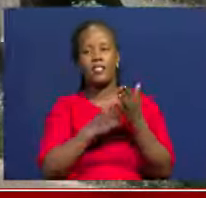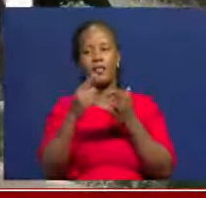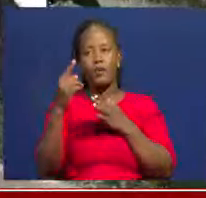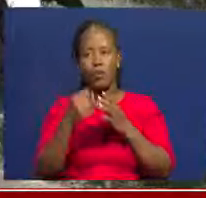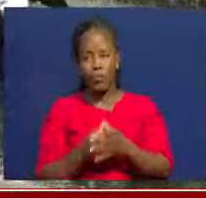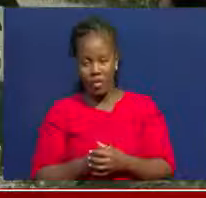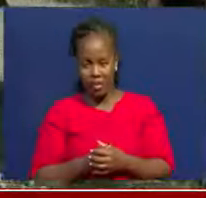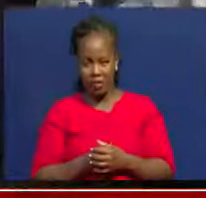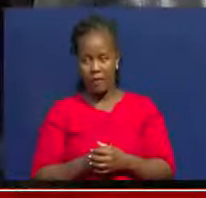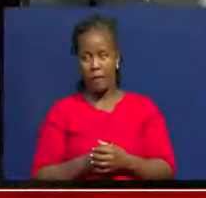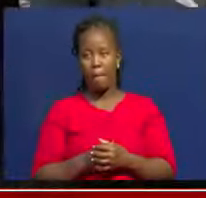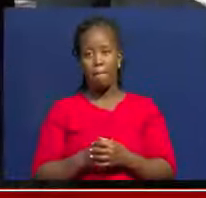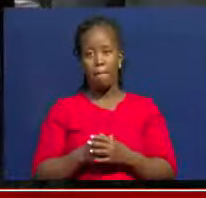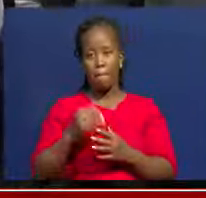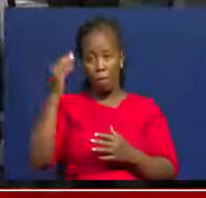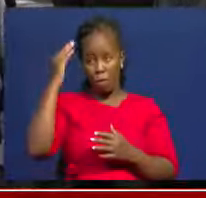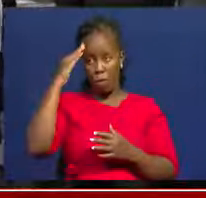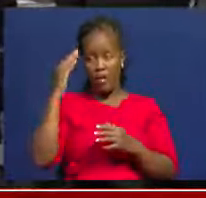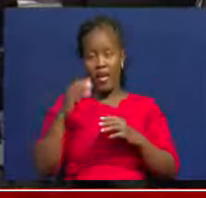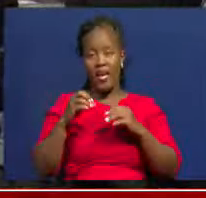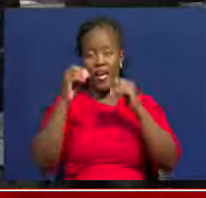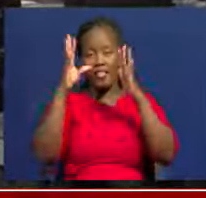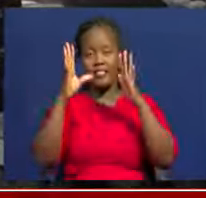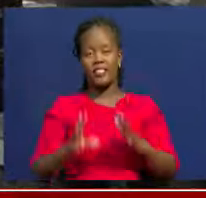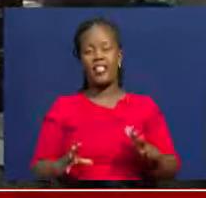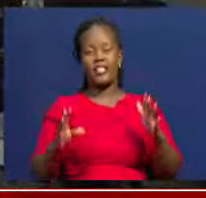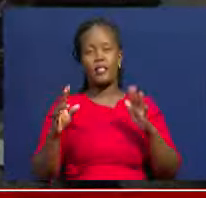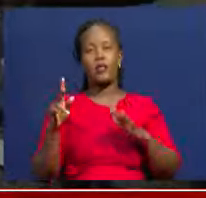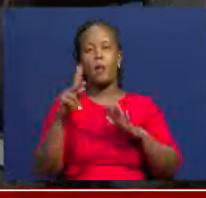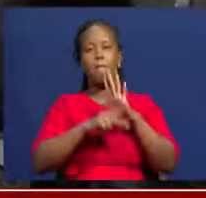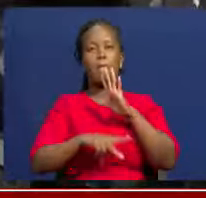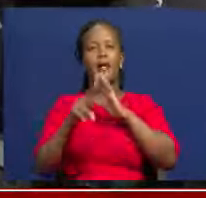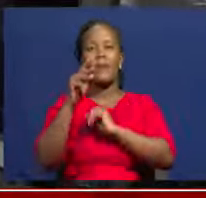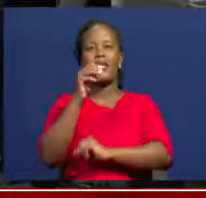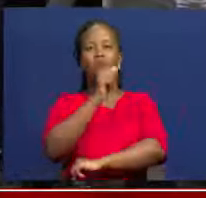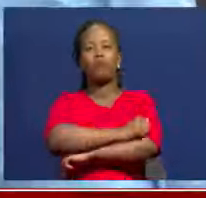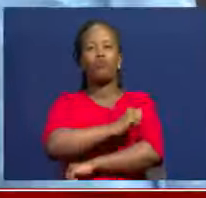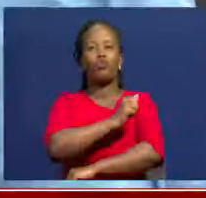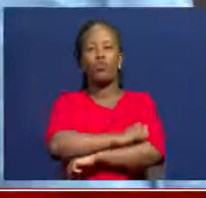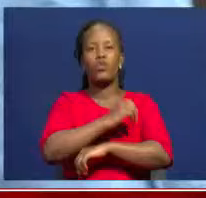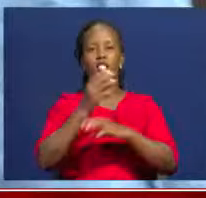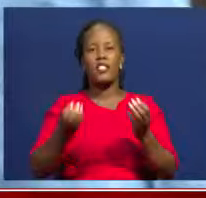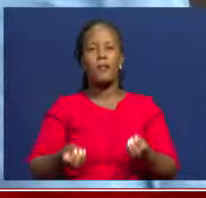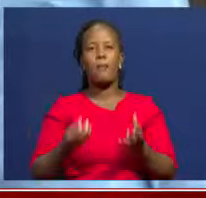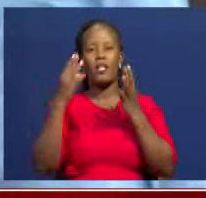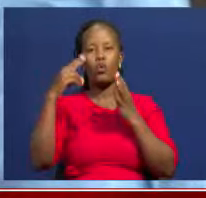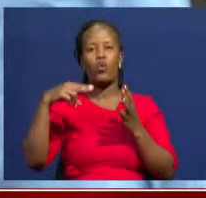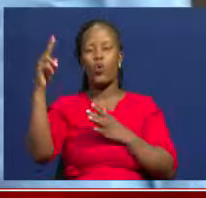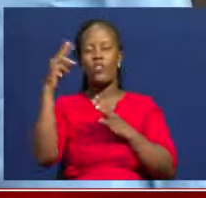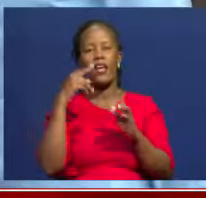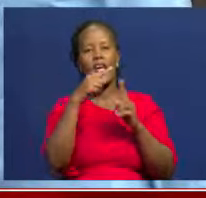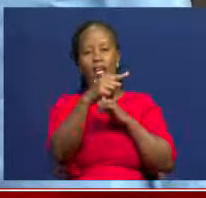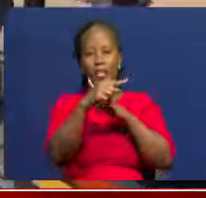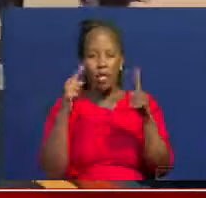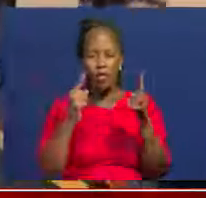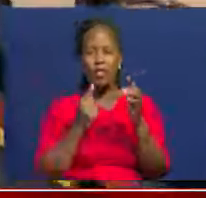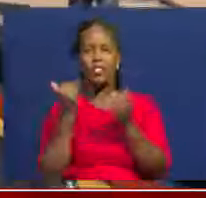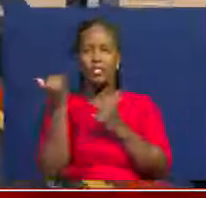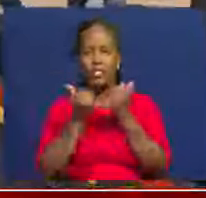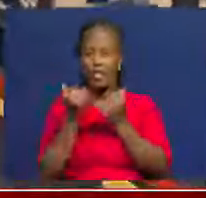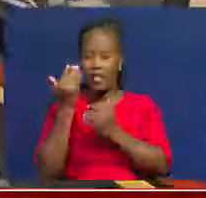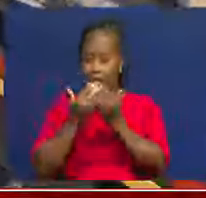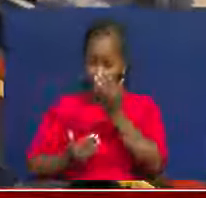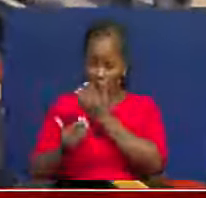Thomas Kibet, a head teacher at Kagir Primary School in Baringo North, was killed early Saturday morning by bandits.